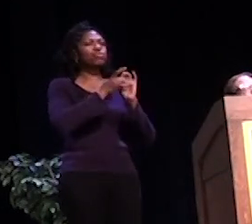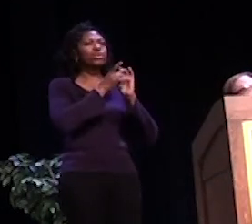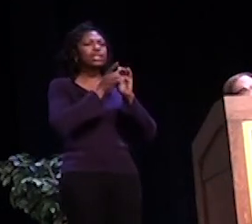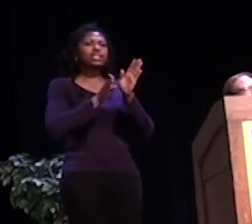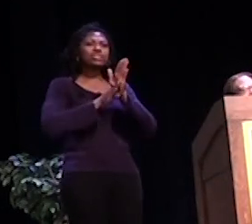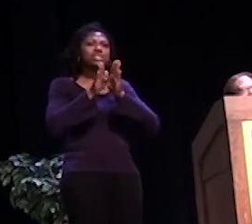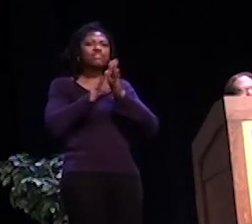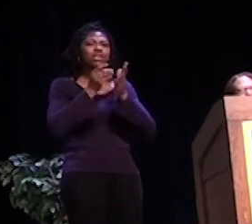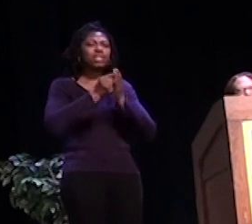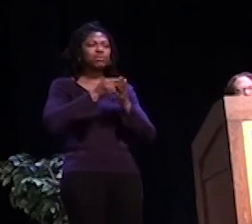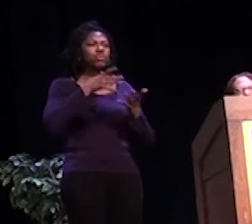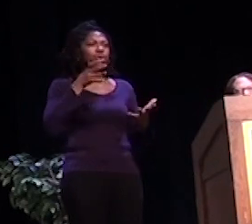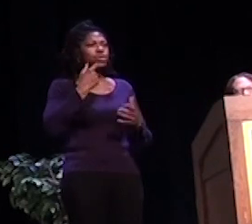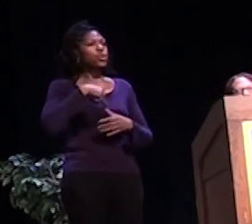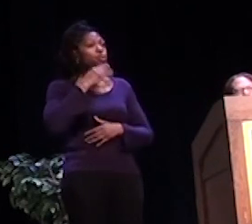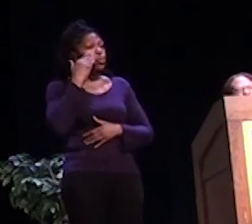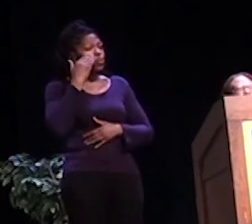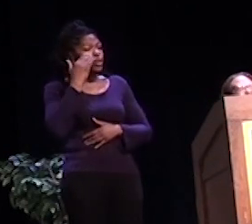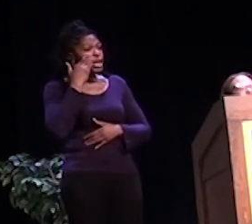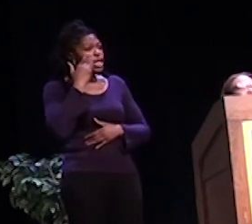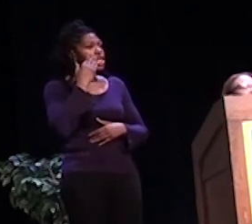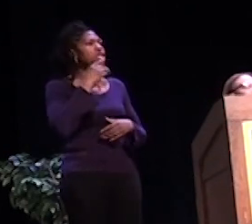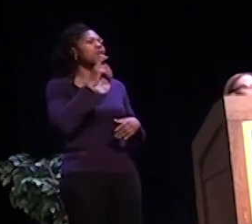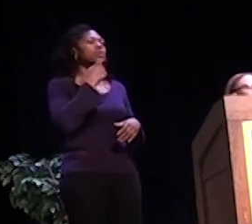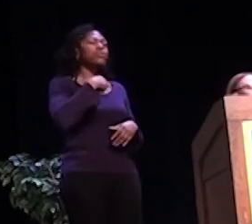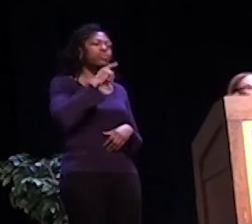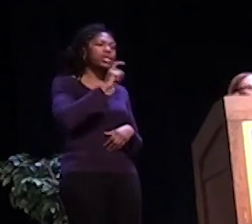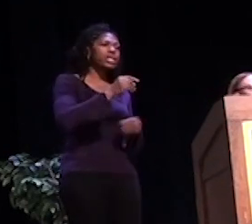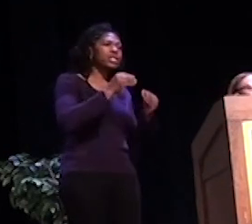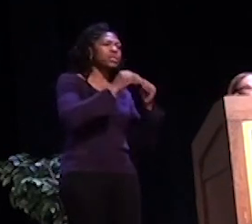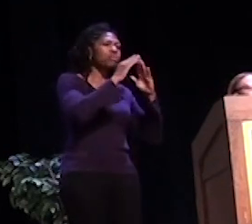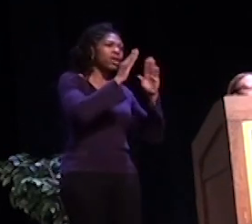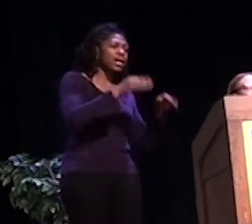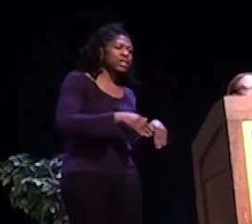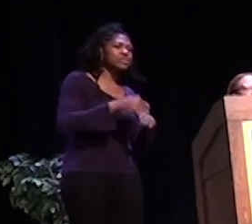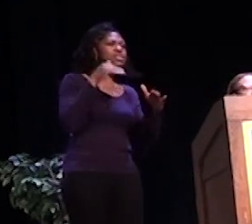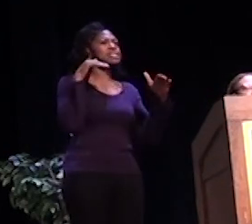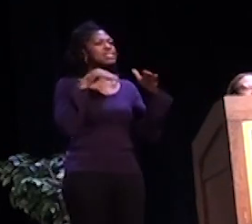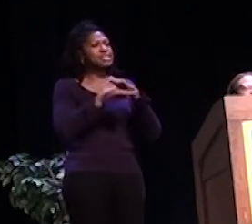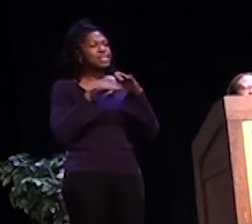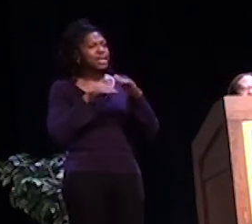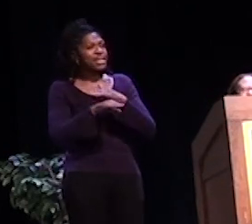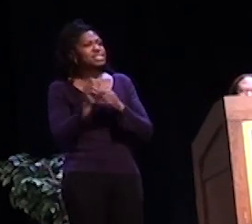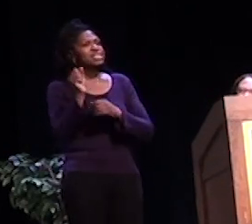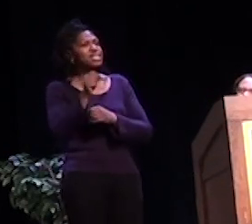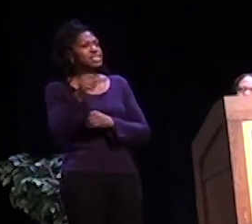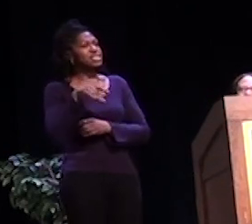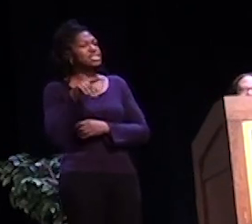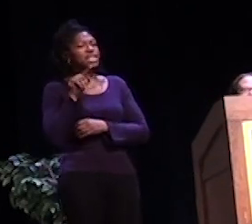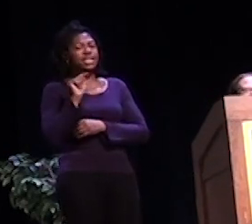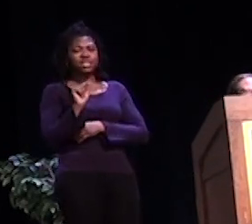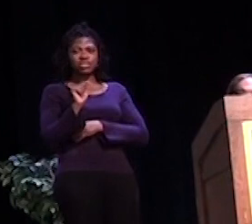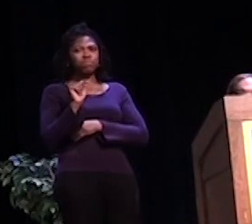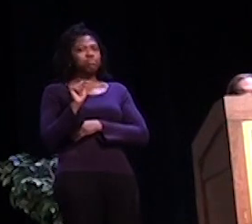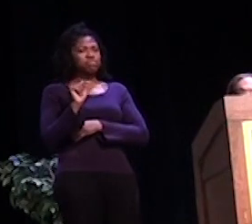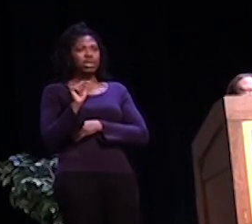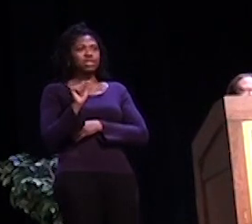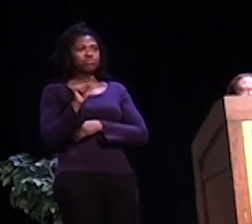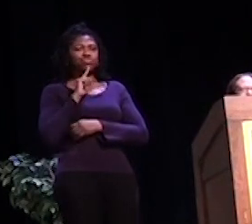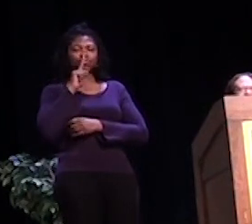that we need to build more housing. We know we need to make sure people have access to everything they need. But she's a firm believer